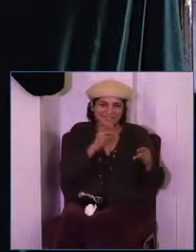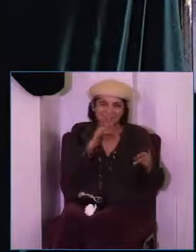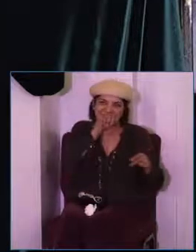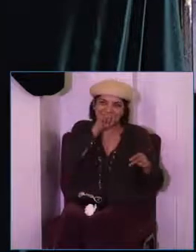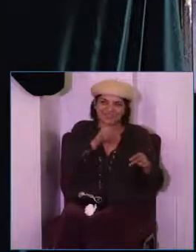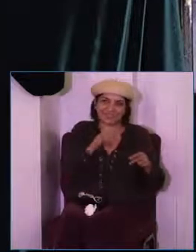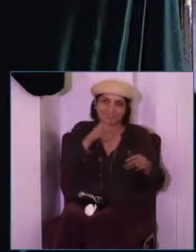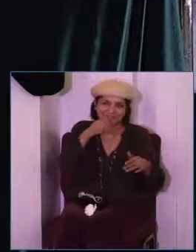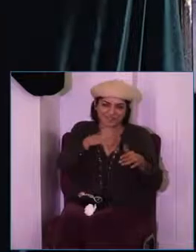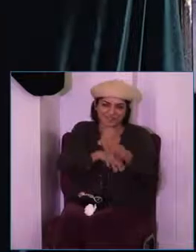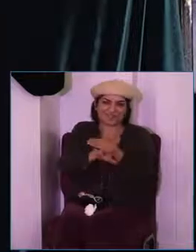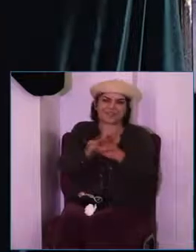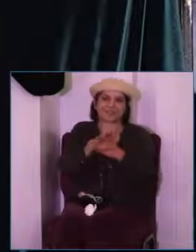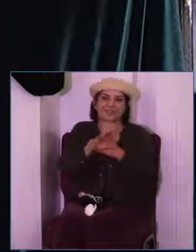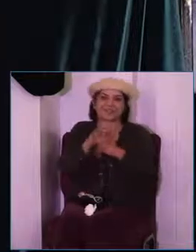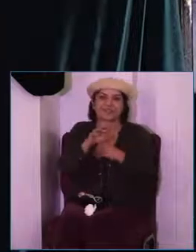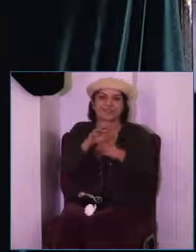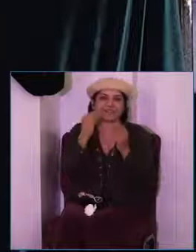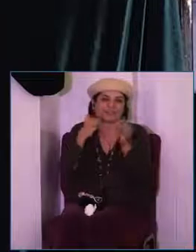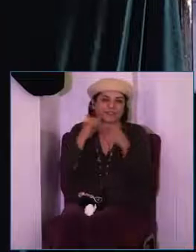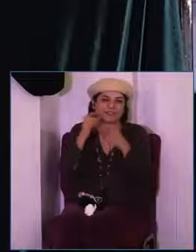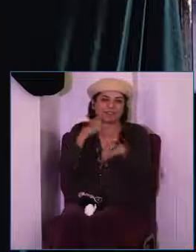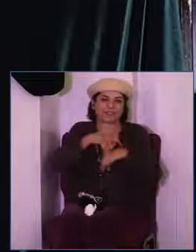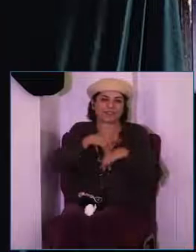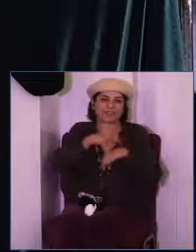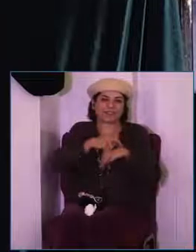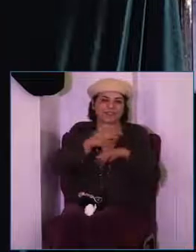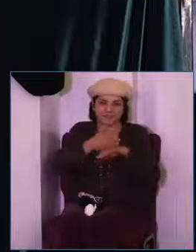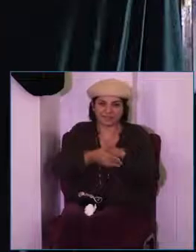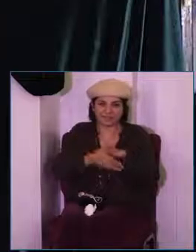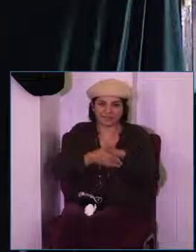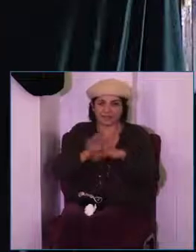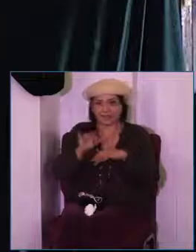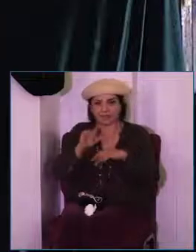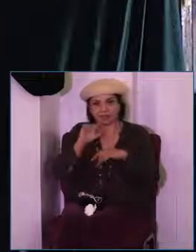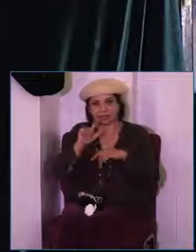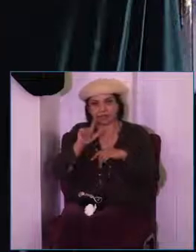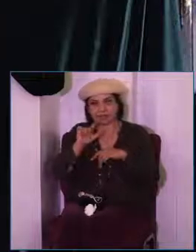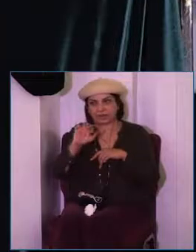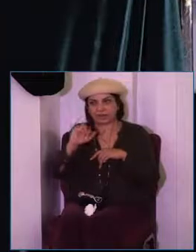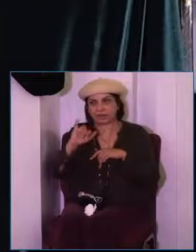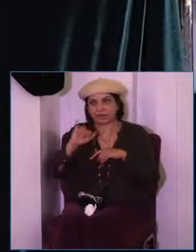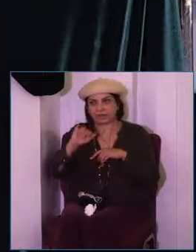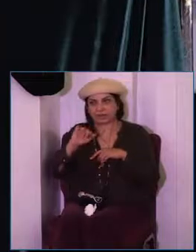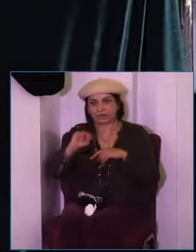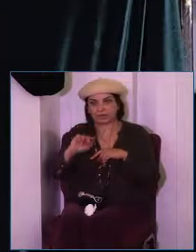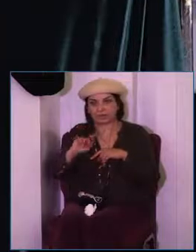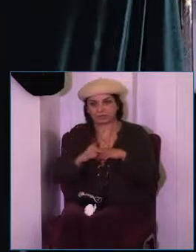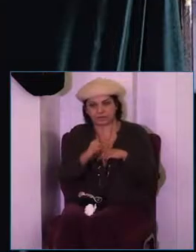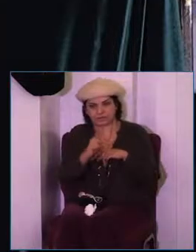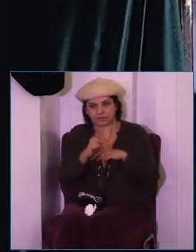our hospitality time afterwards. That link is on the front page of